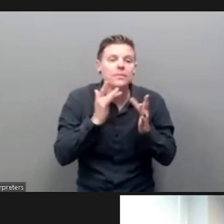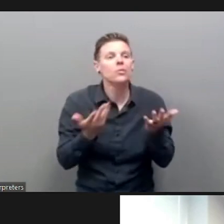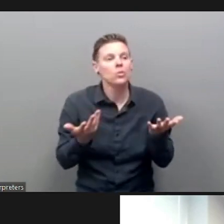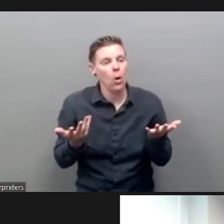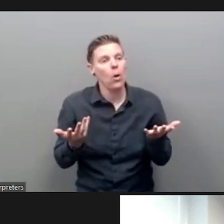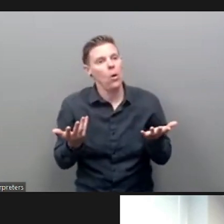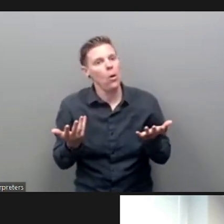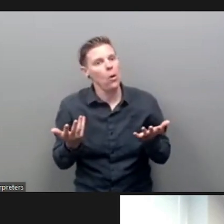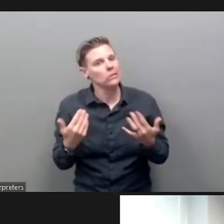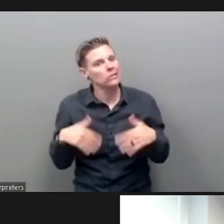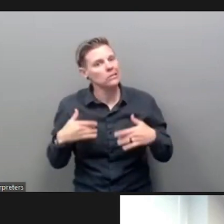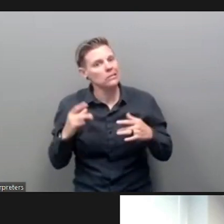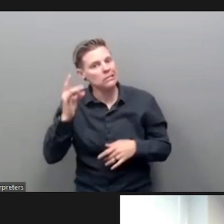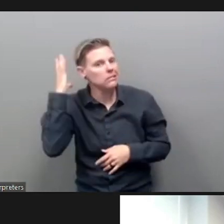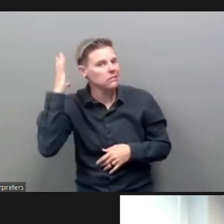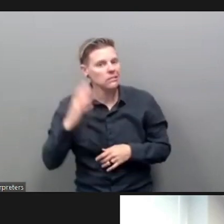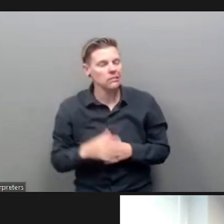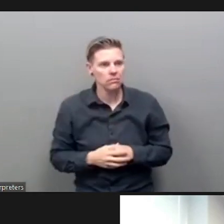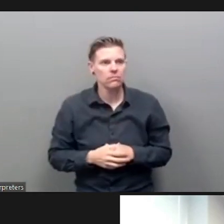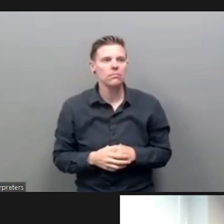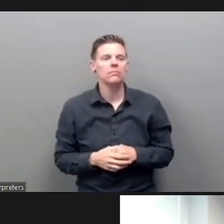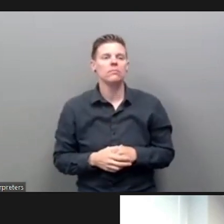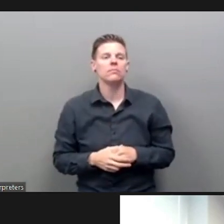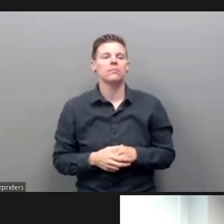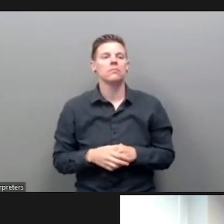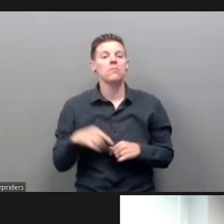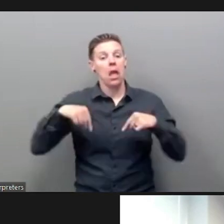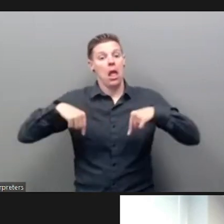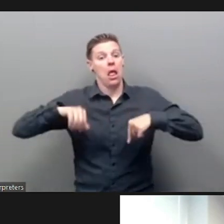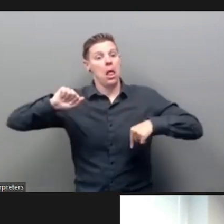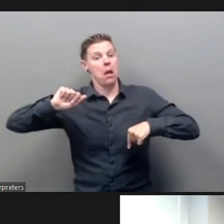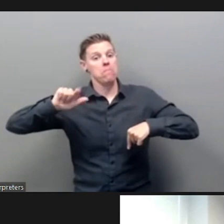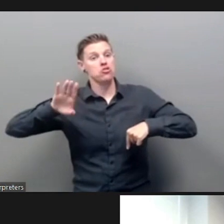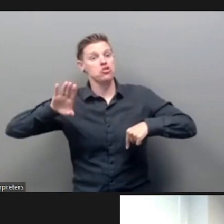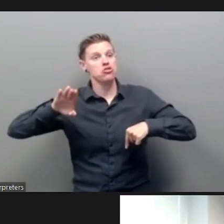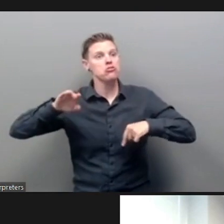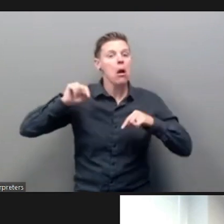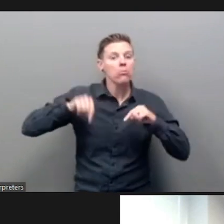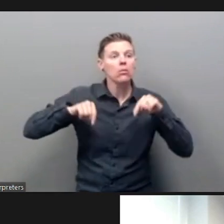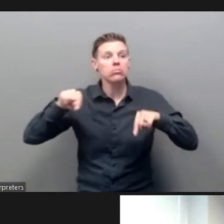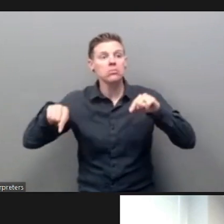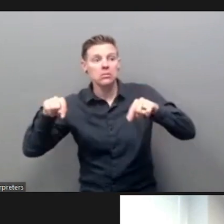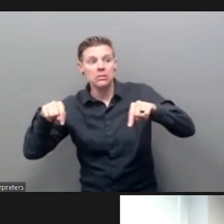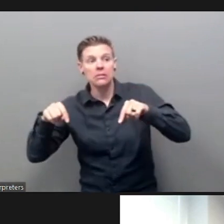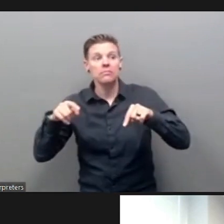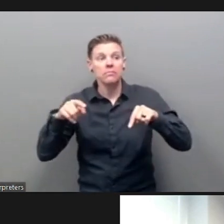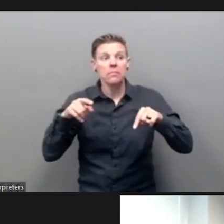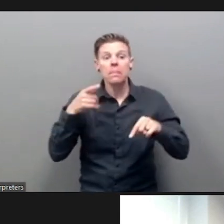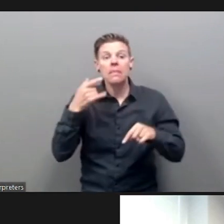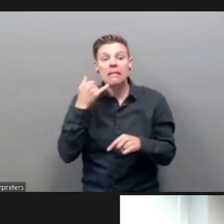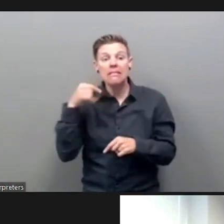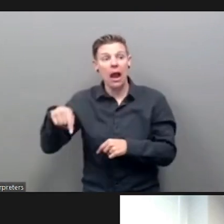feeling it harder than maybe some of us in the metro area, but I can't speak for individual hospitals.